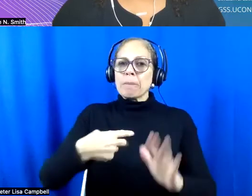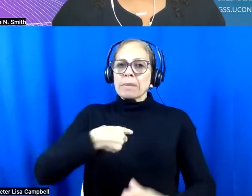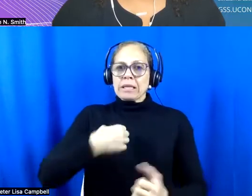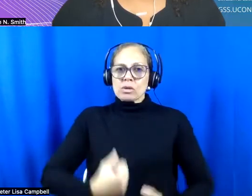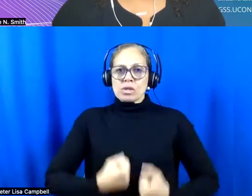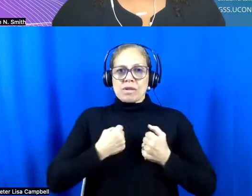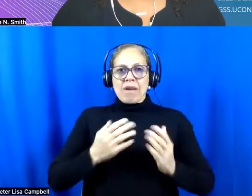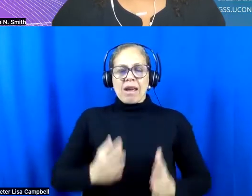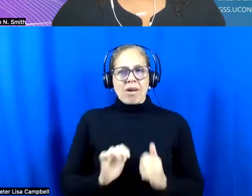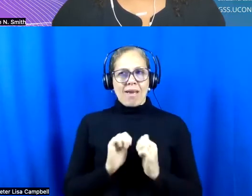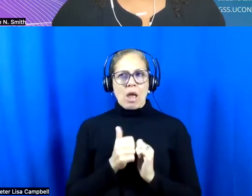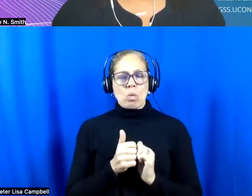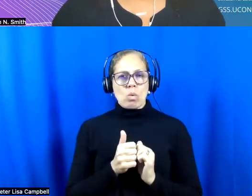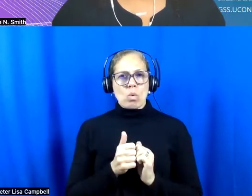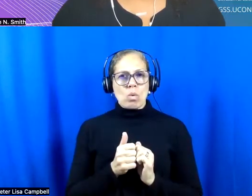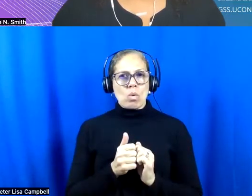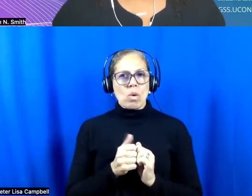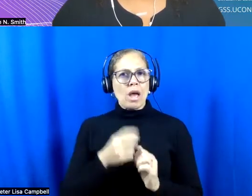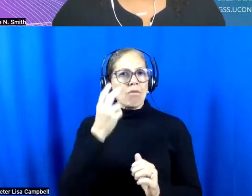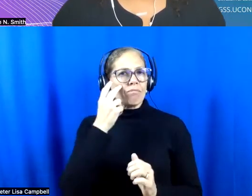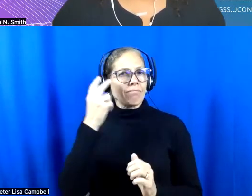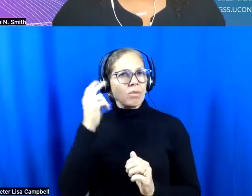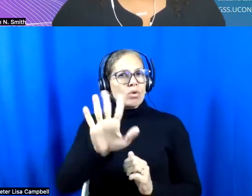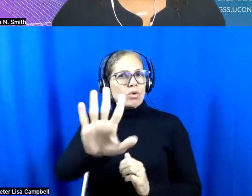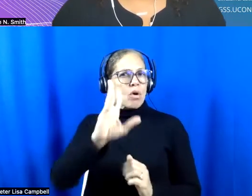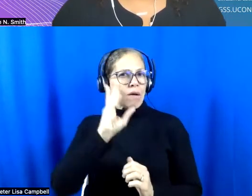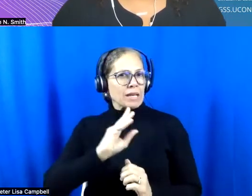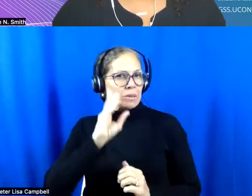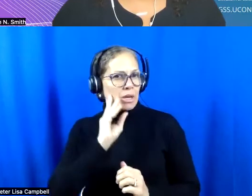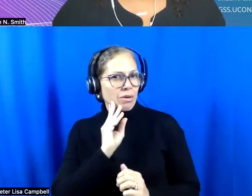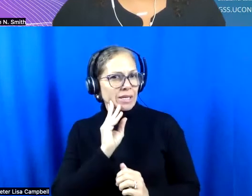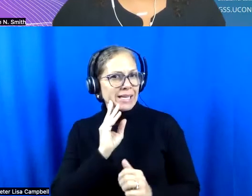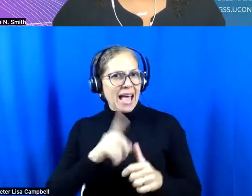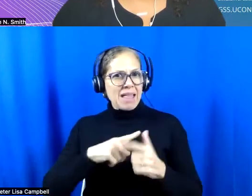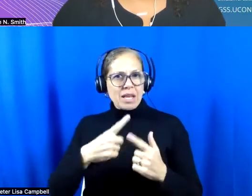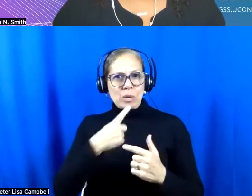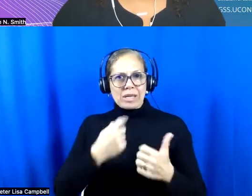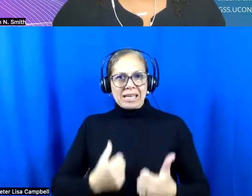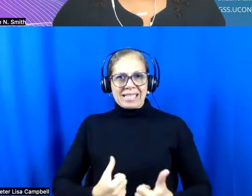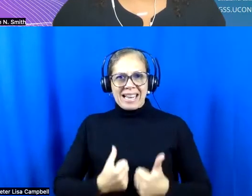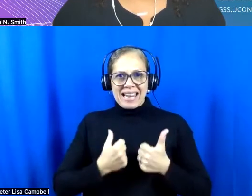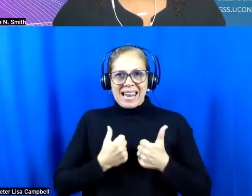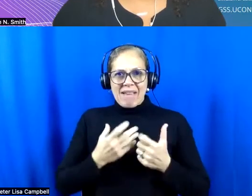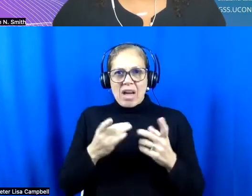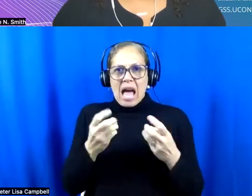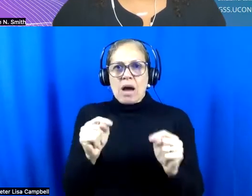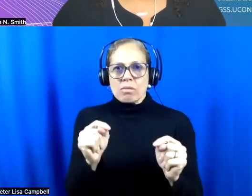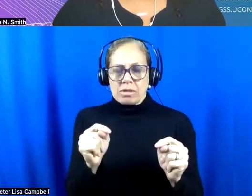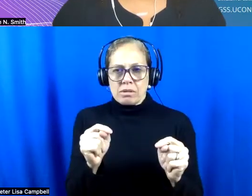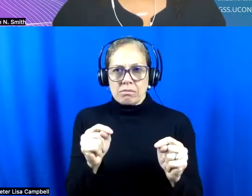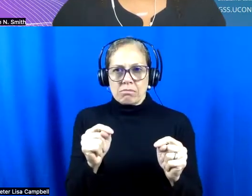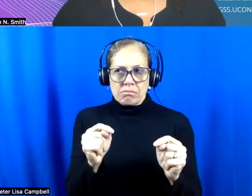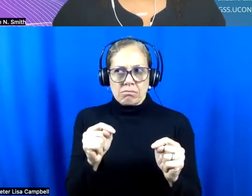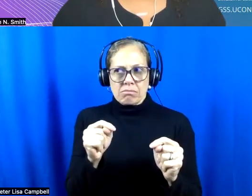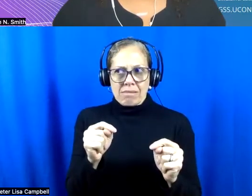yourself, thinking about your own experiences, and then what it means to like live out as a survivor, to talk about those experiences in a public